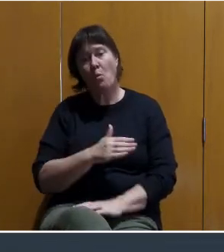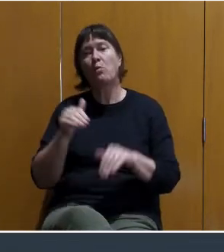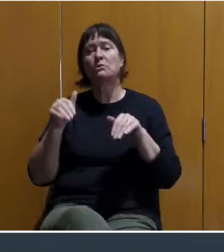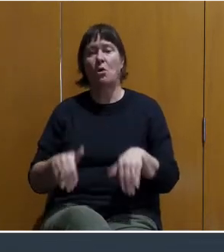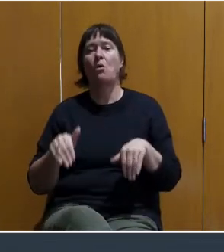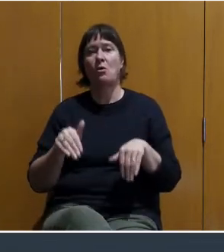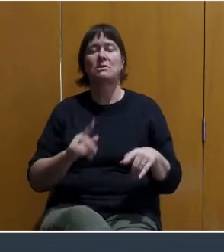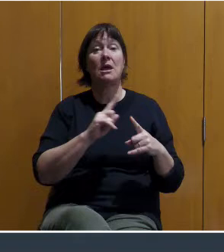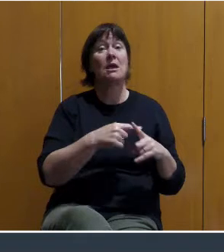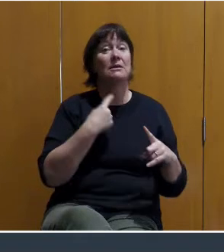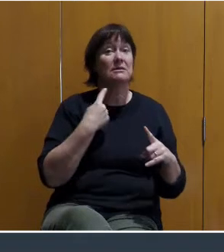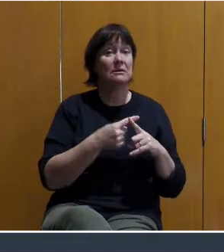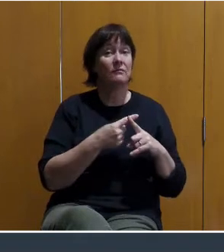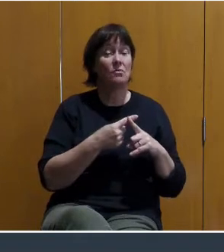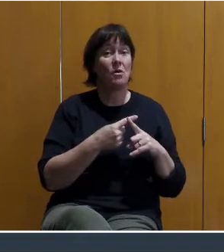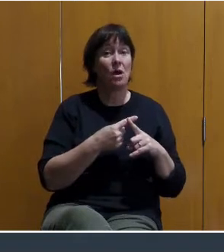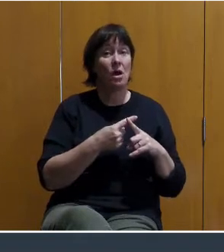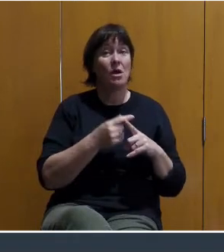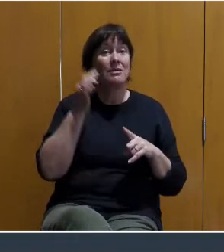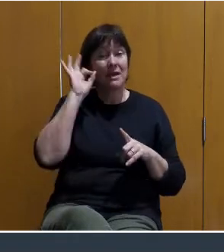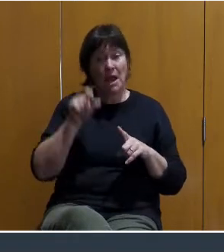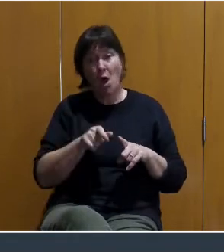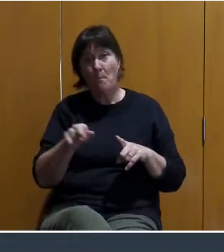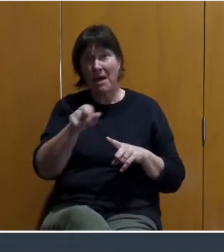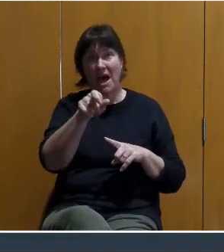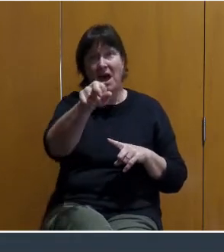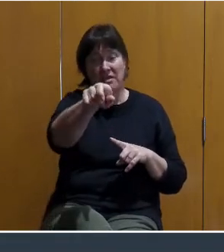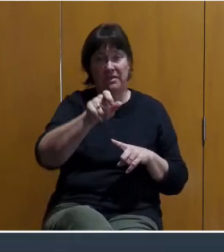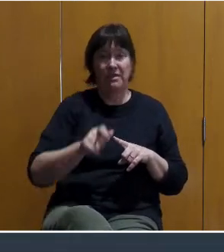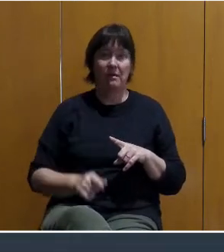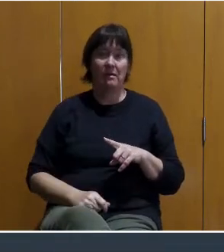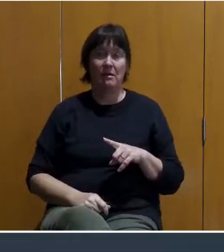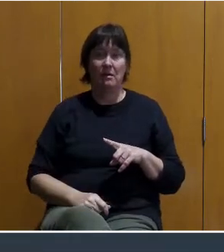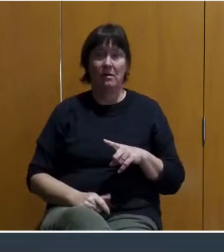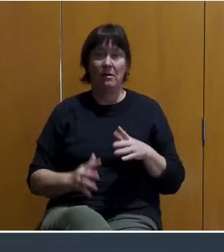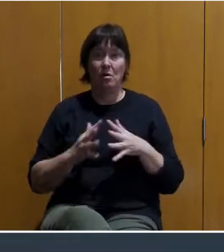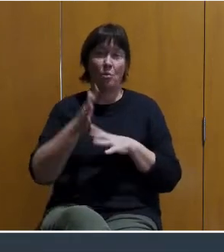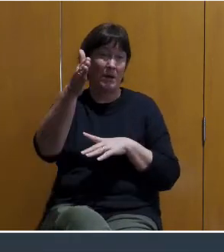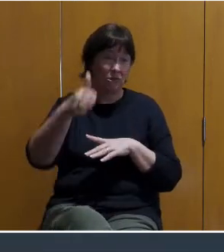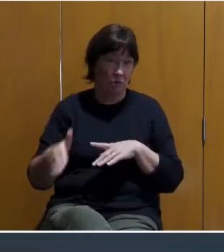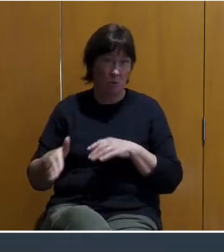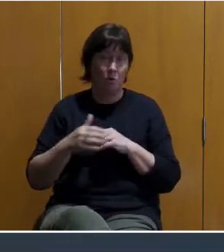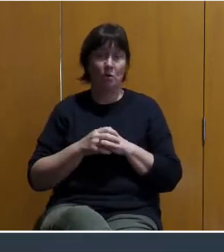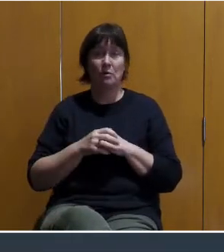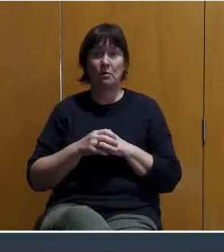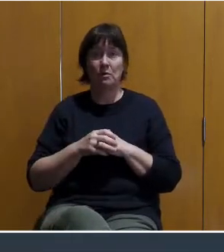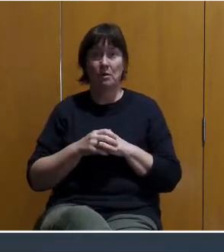except for the yellow path along the West Shore side and